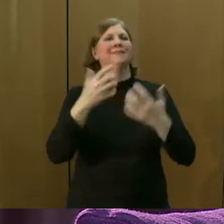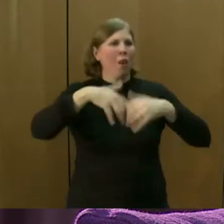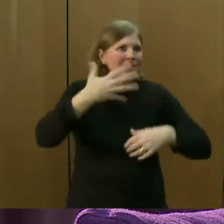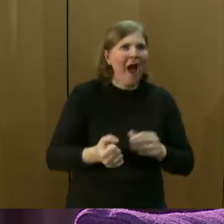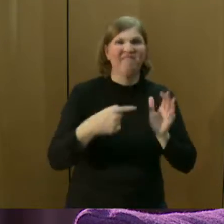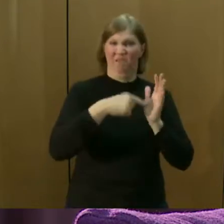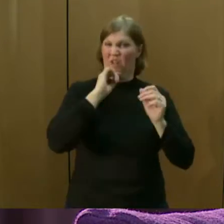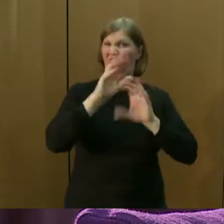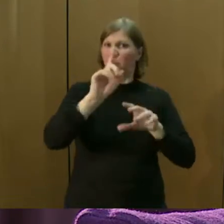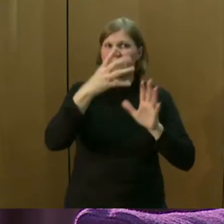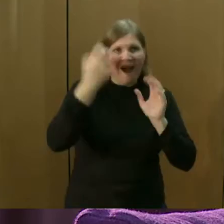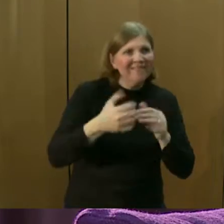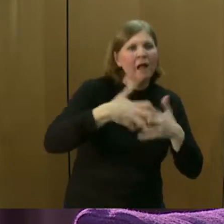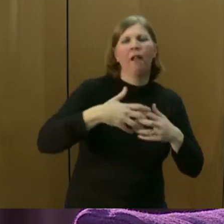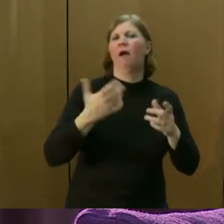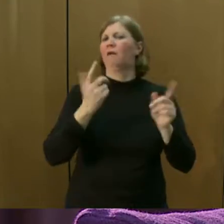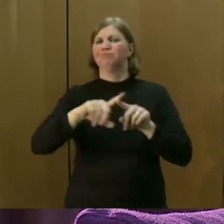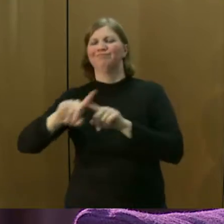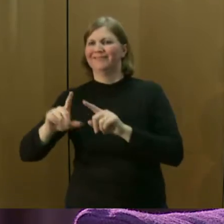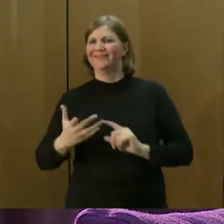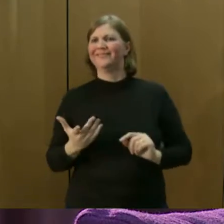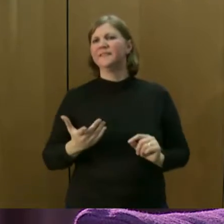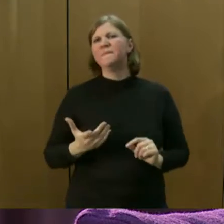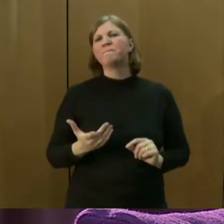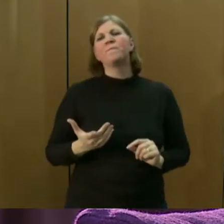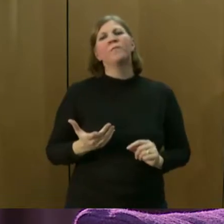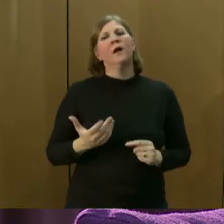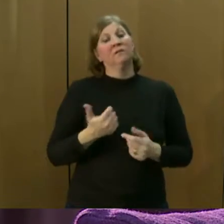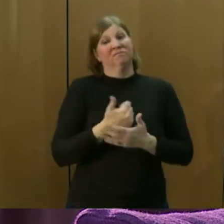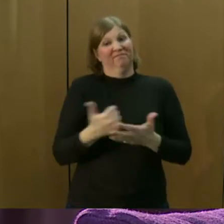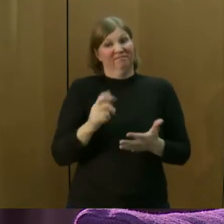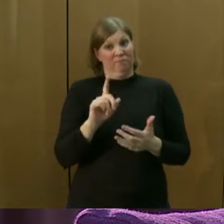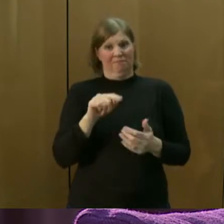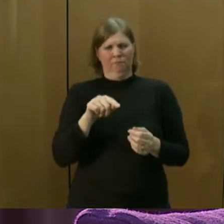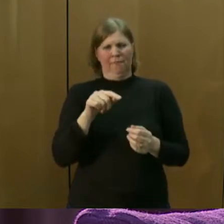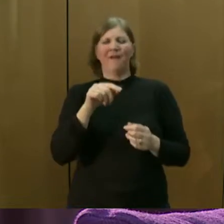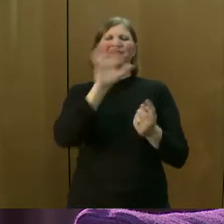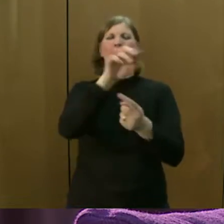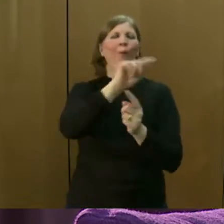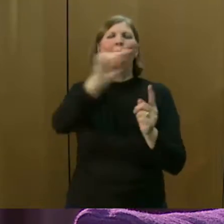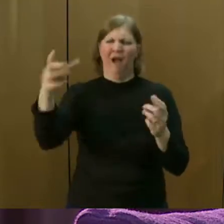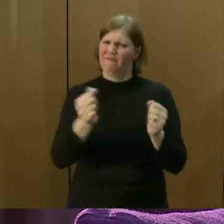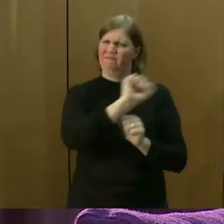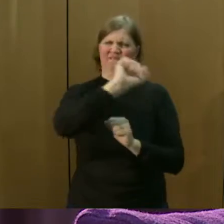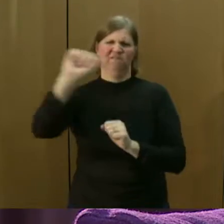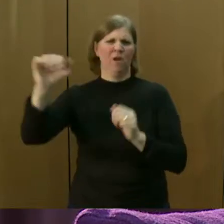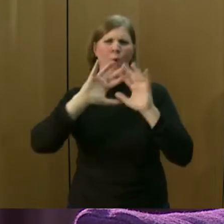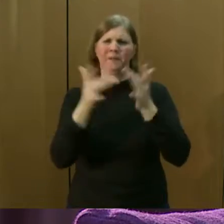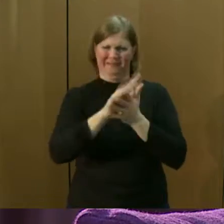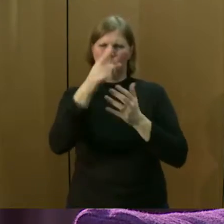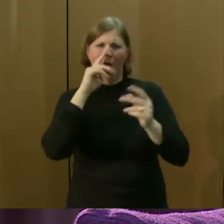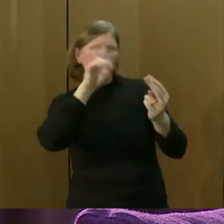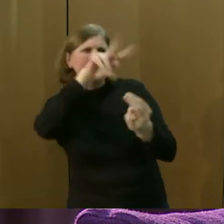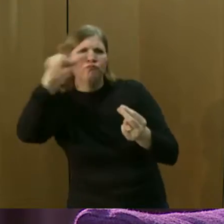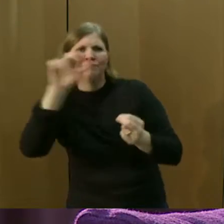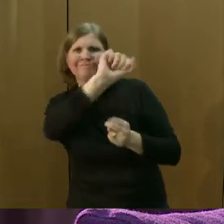The majority of venues will have their own website with as much information as they're able to give in advance